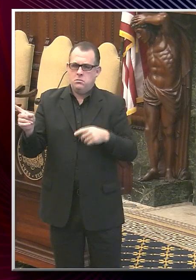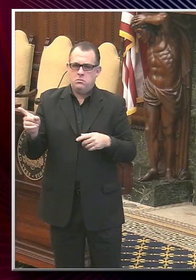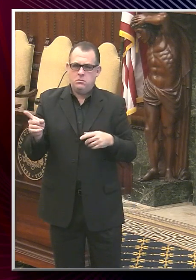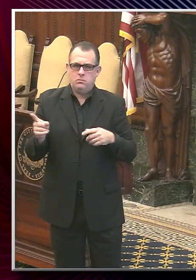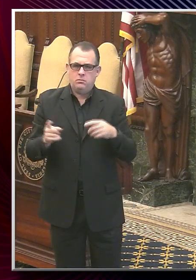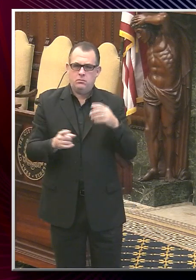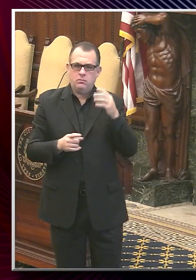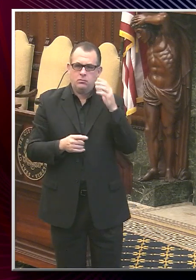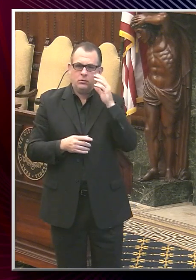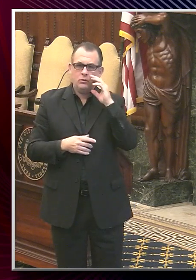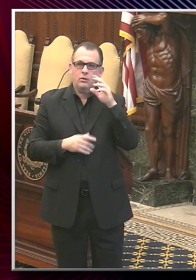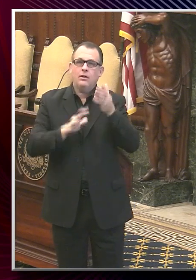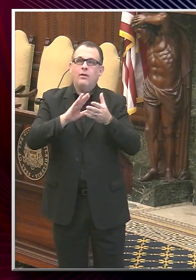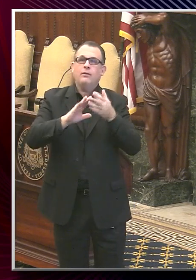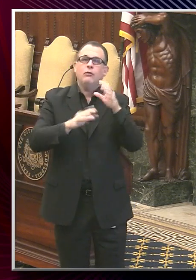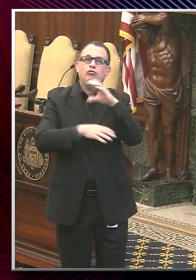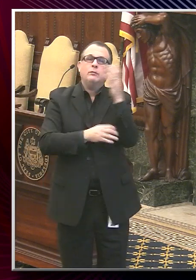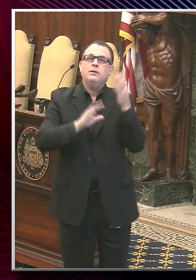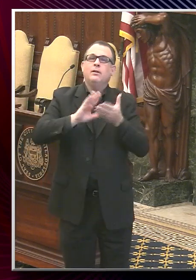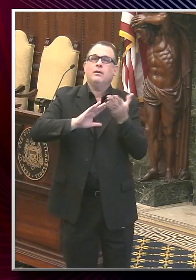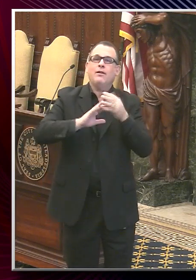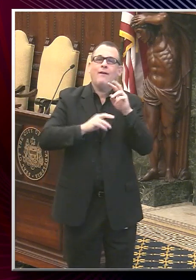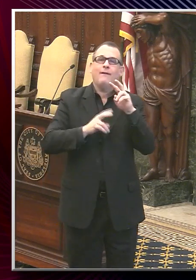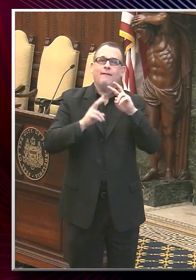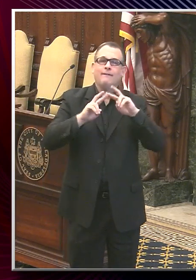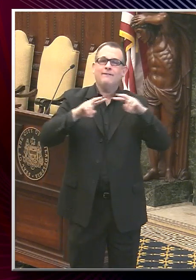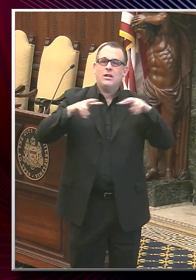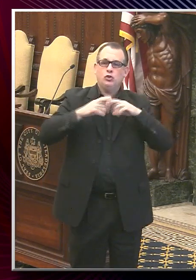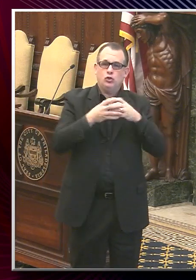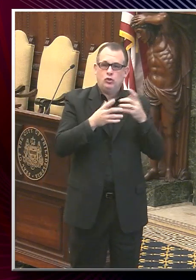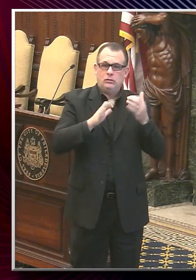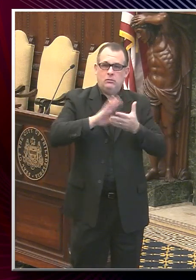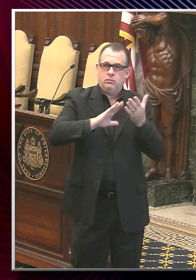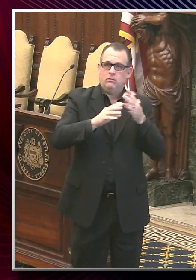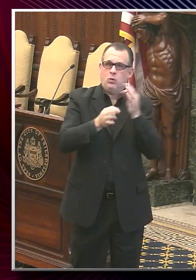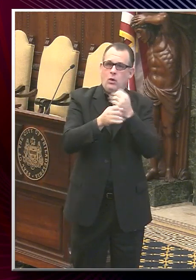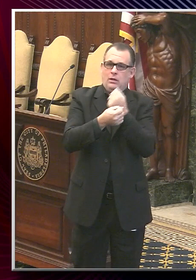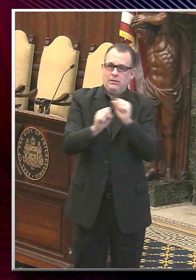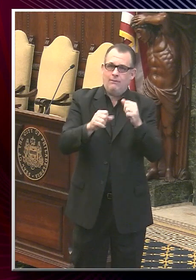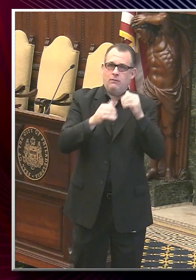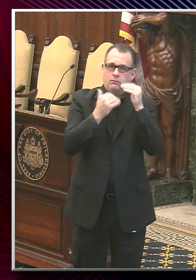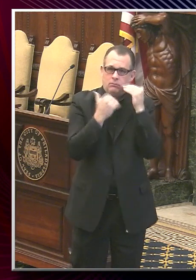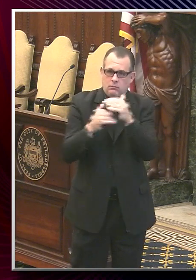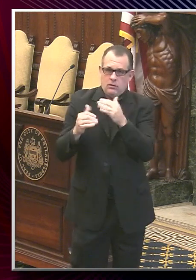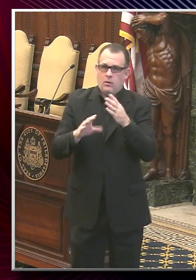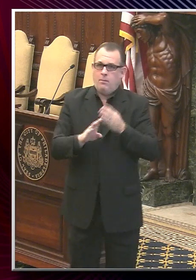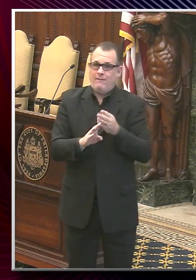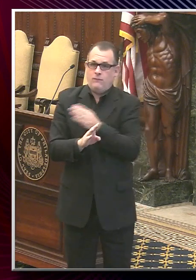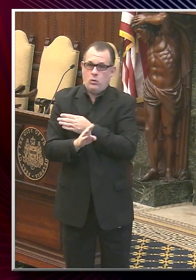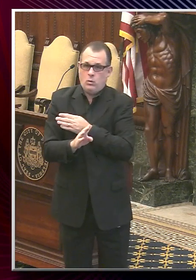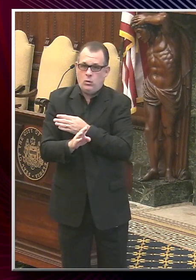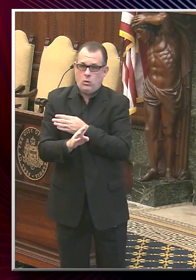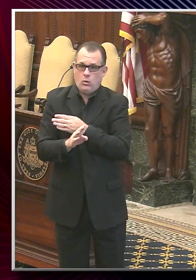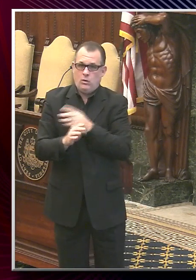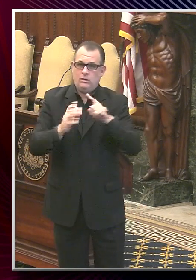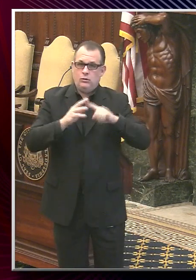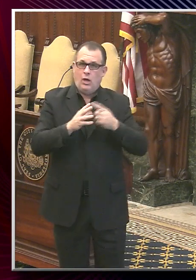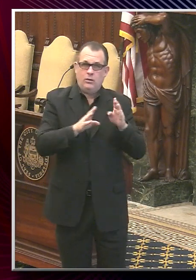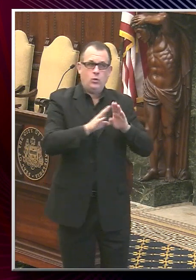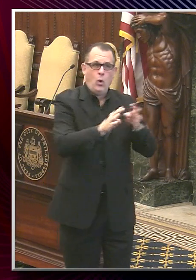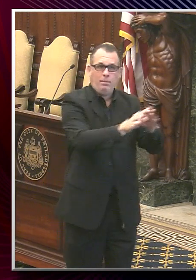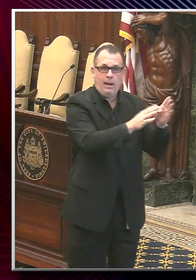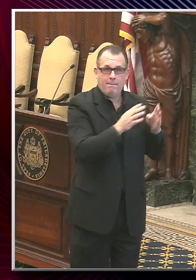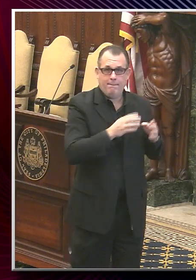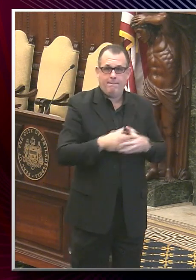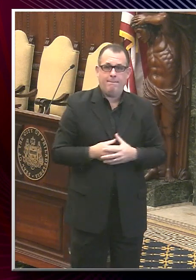Village will still operate, but we put in place some safety precautions already before they even started to open. But we will look